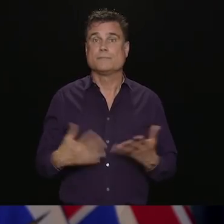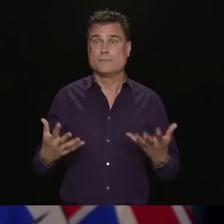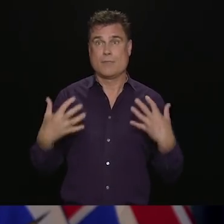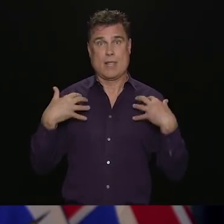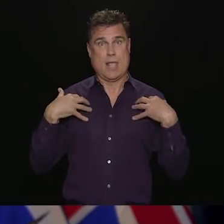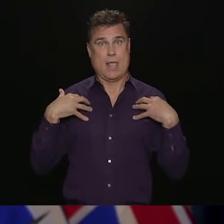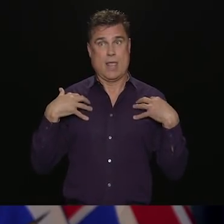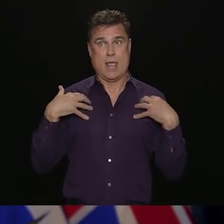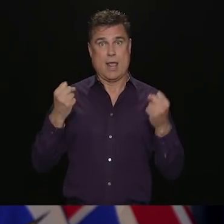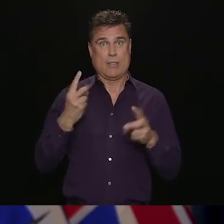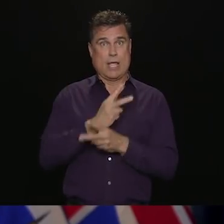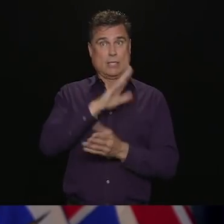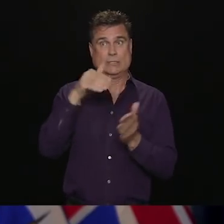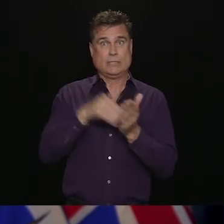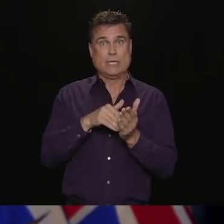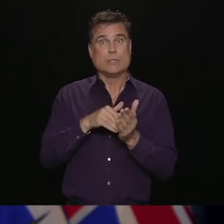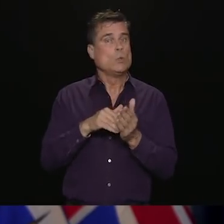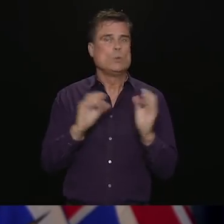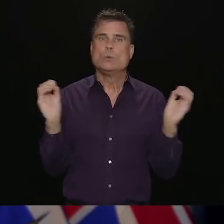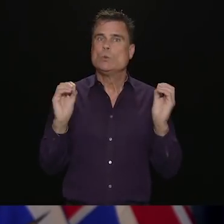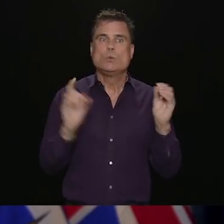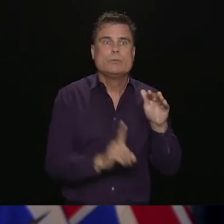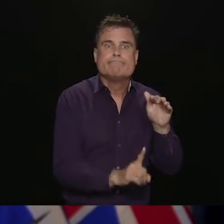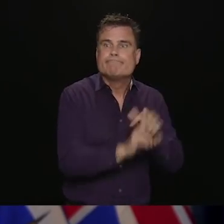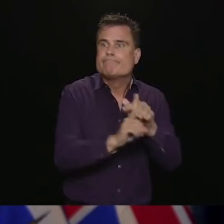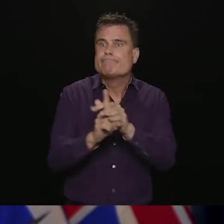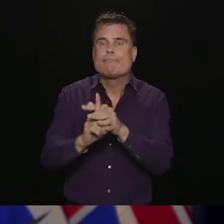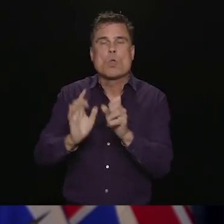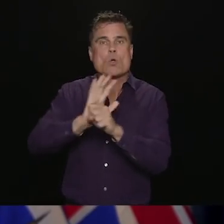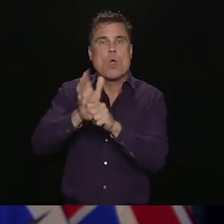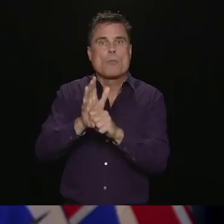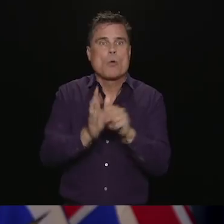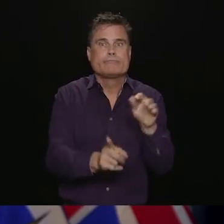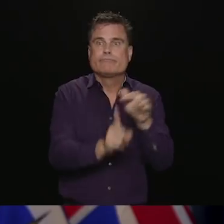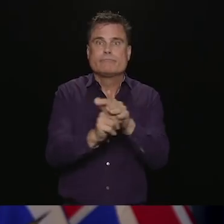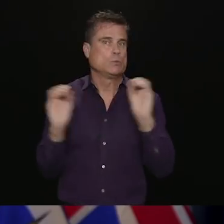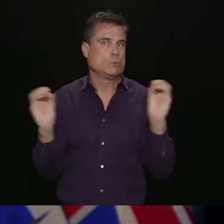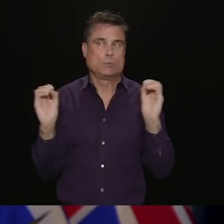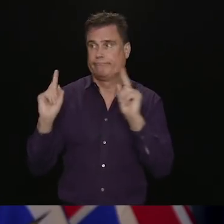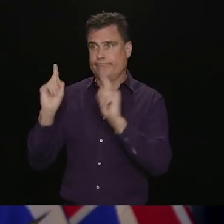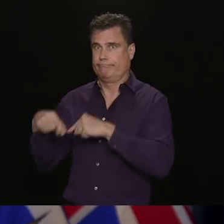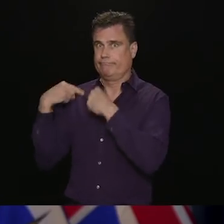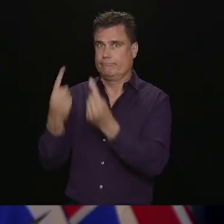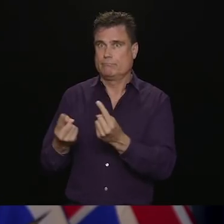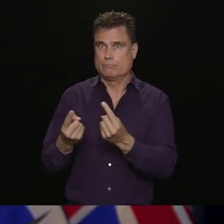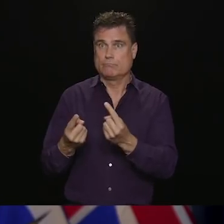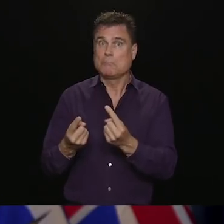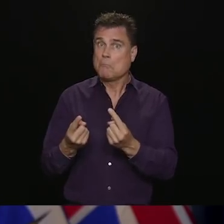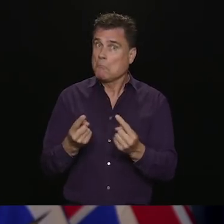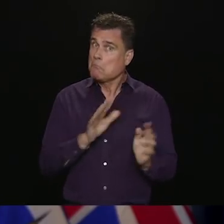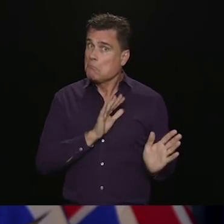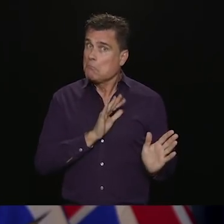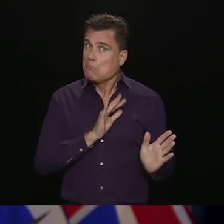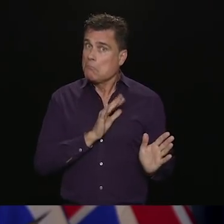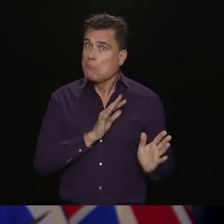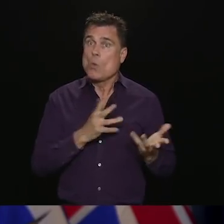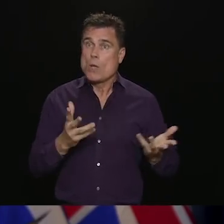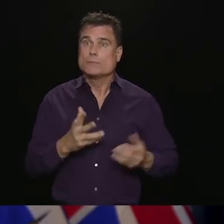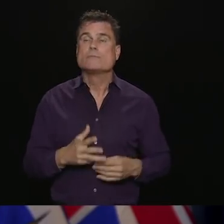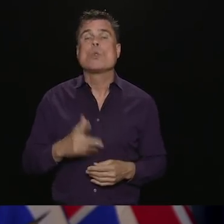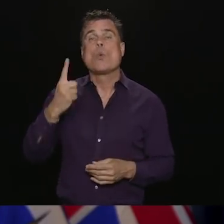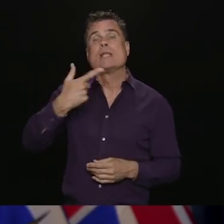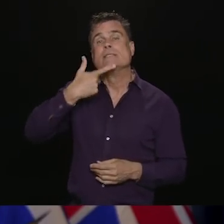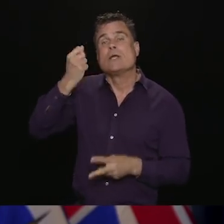healthcare outbreaks to report over the weekend. Although, on a positive note, the South Granville Park